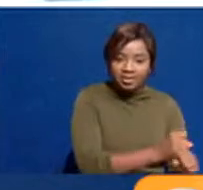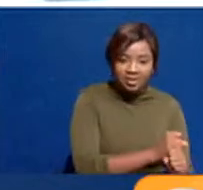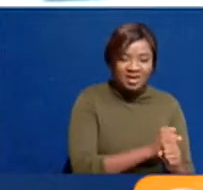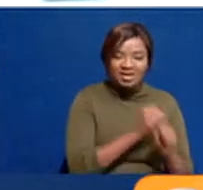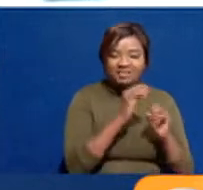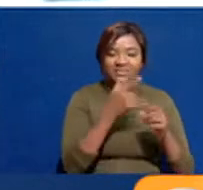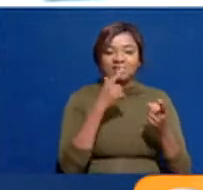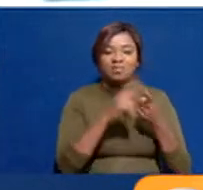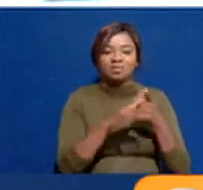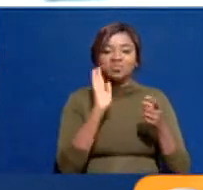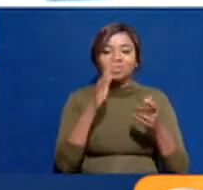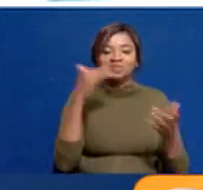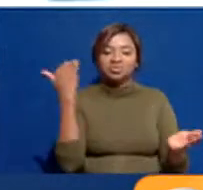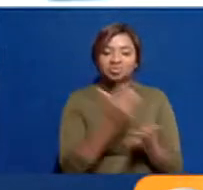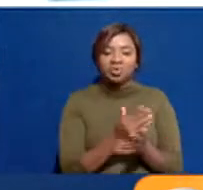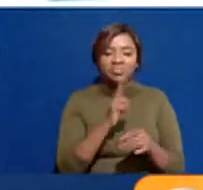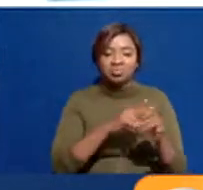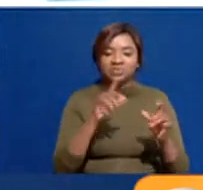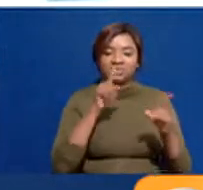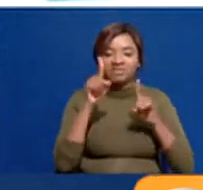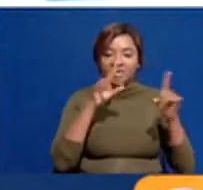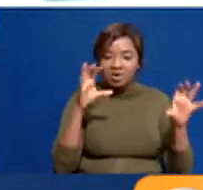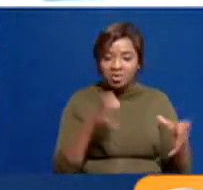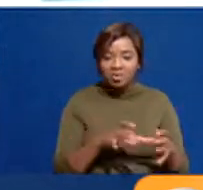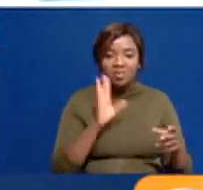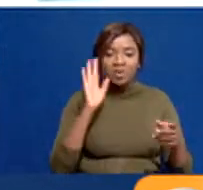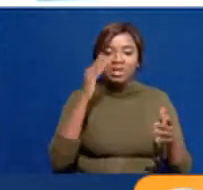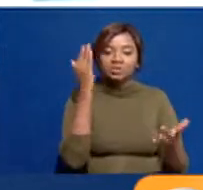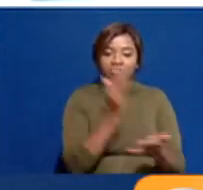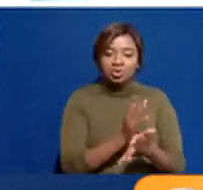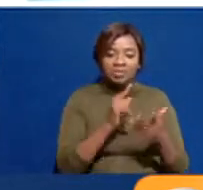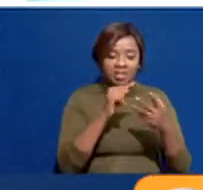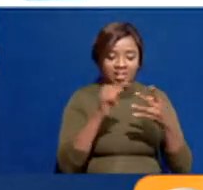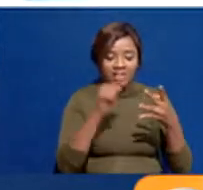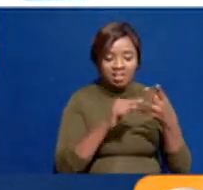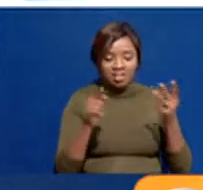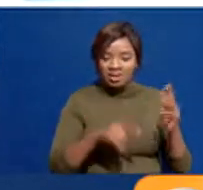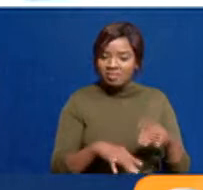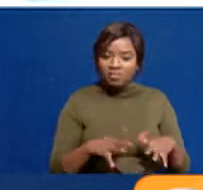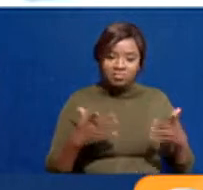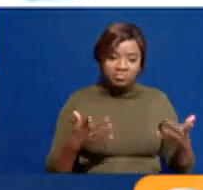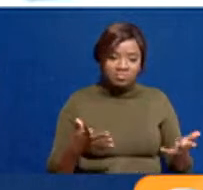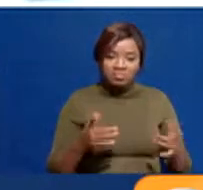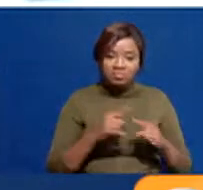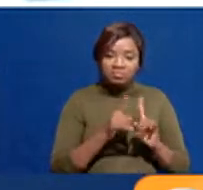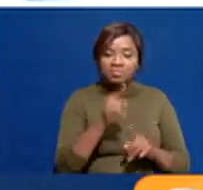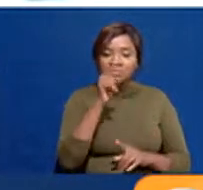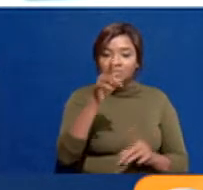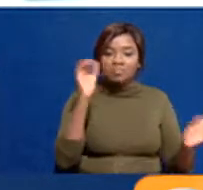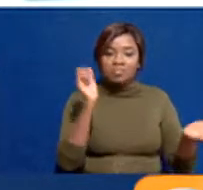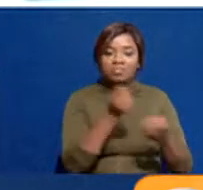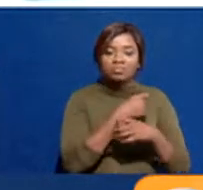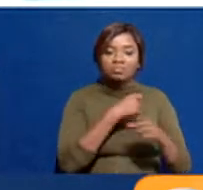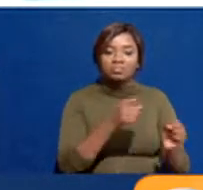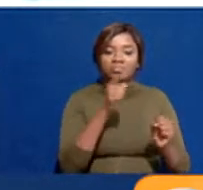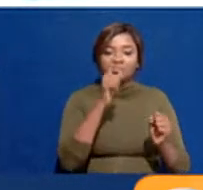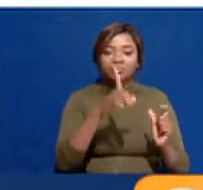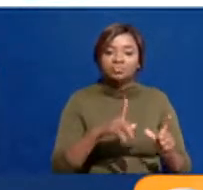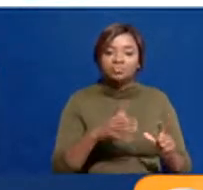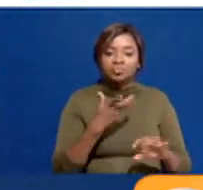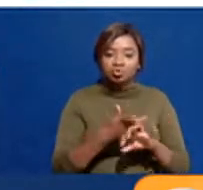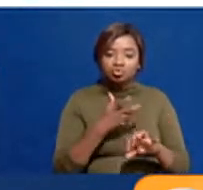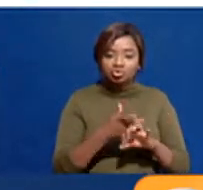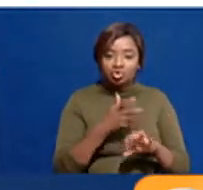Safaricom. They want to let me tell them that you cannot throw stones when you are living in a glass house.